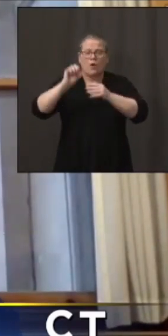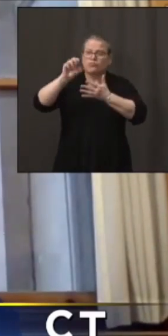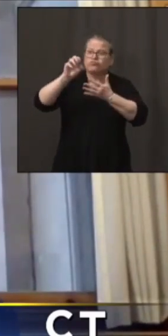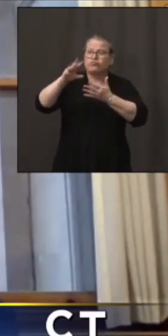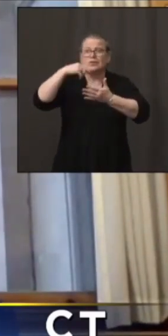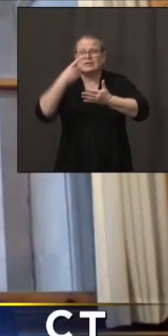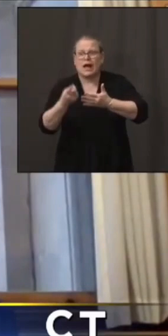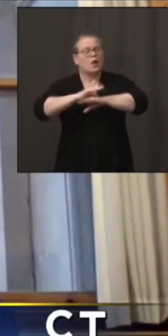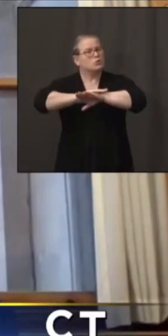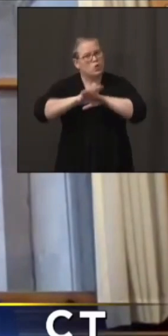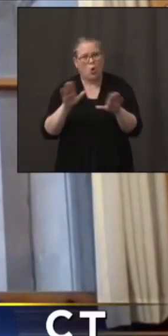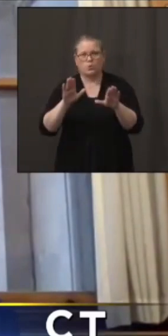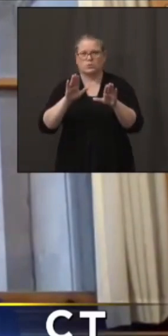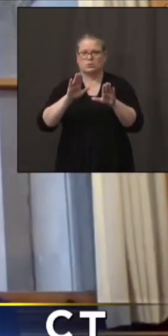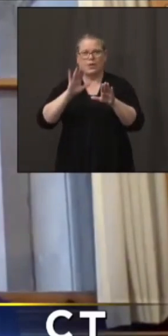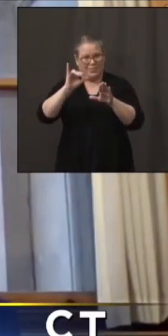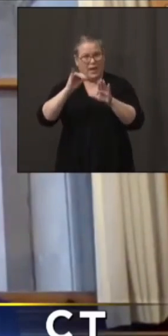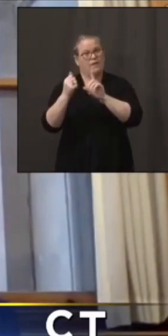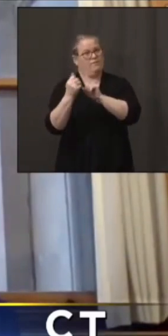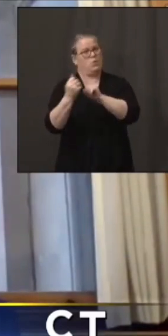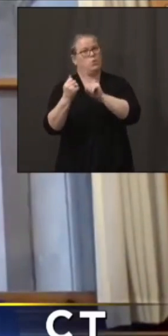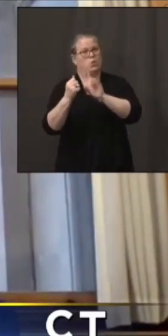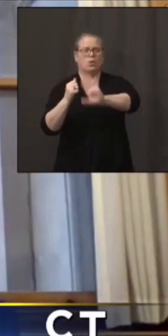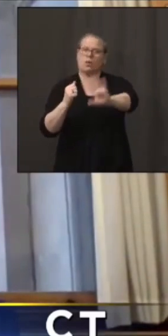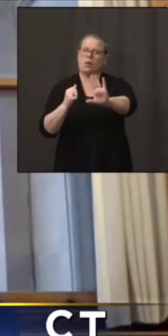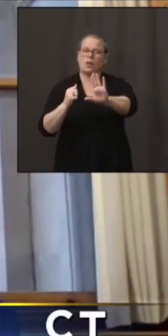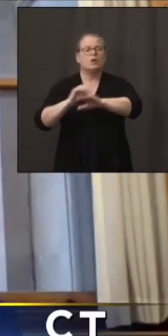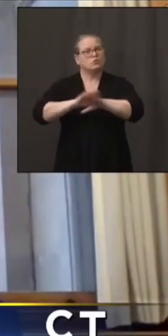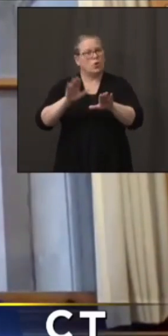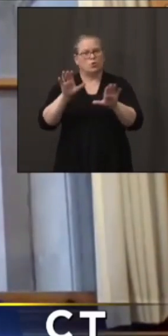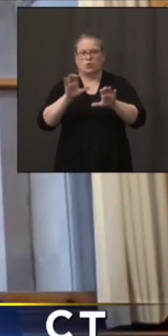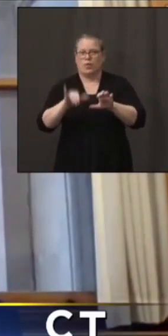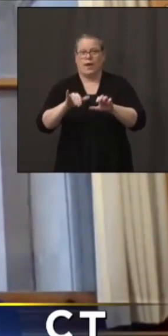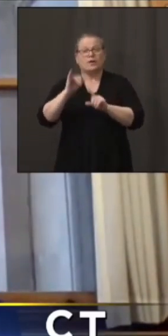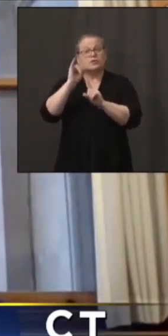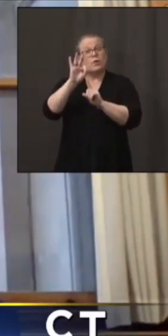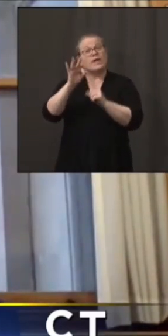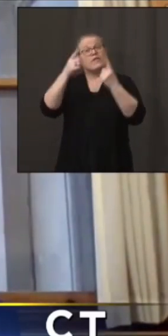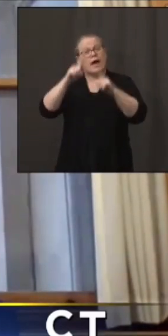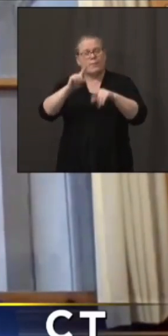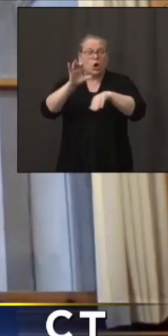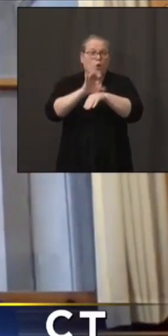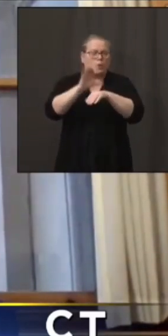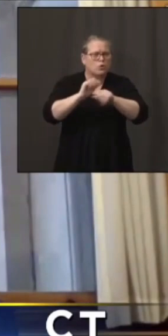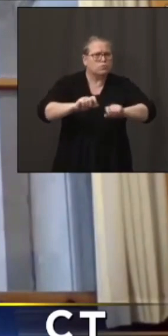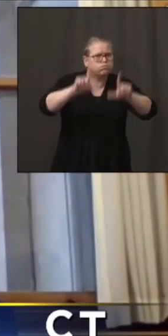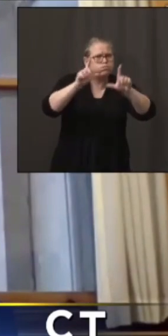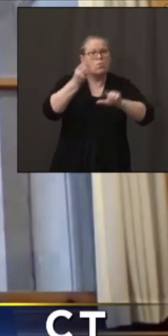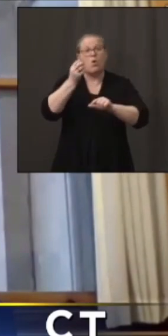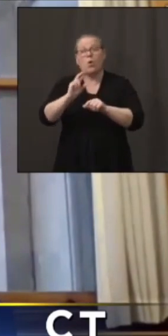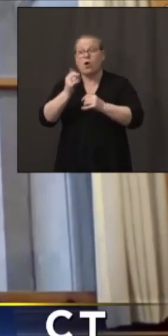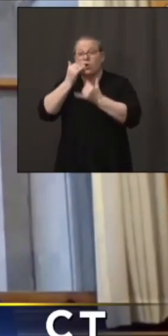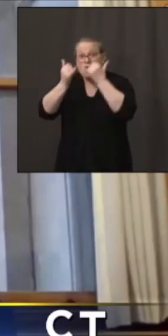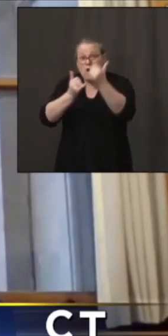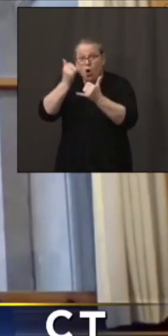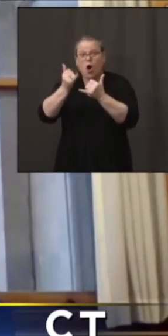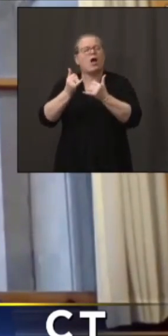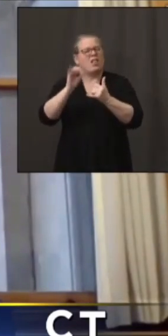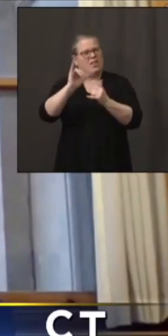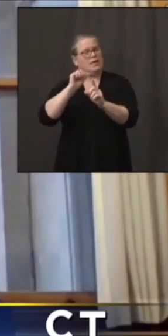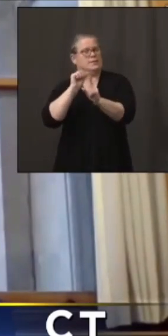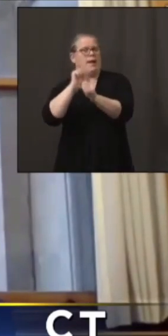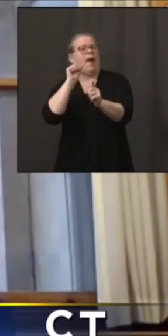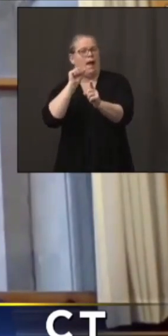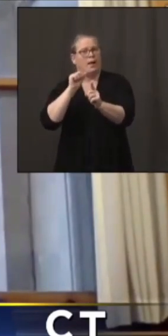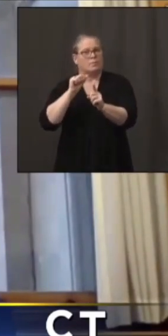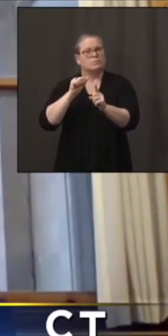other tells. And so, if you see that, that's a good side of a scam. We put out a press release earlier today with some other tips and tricks as